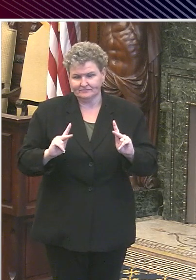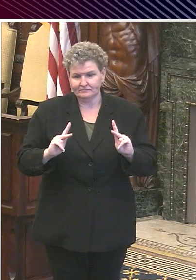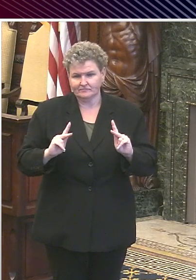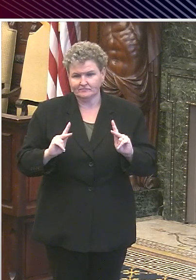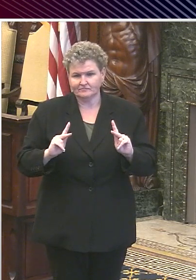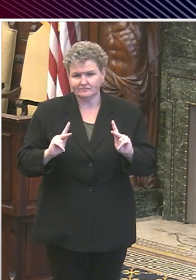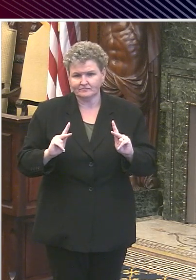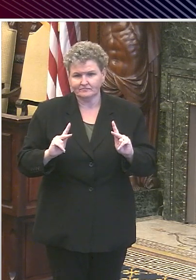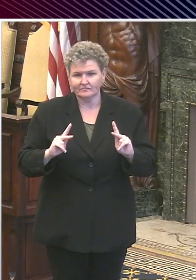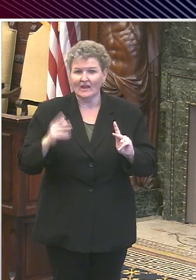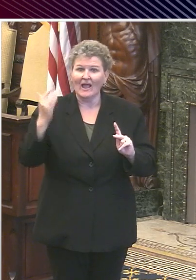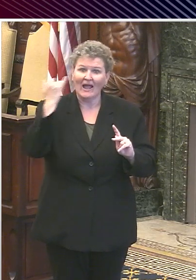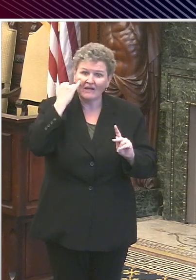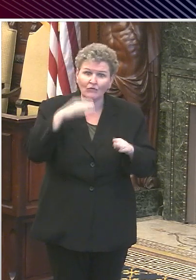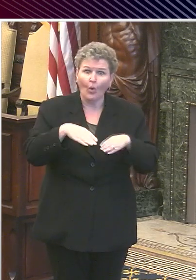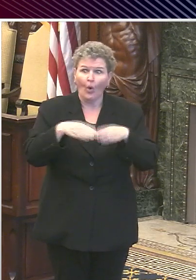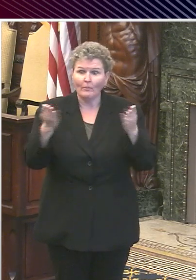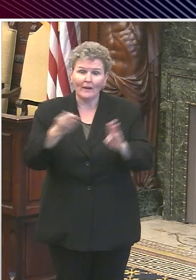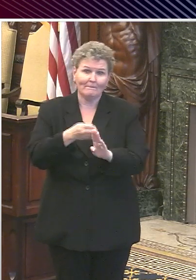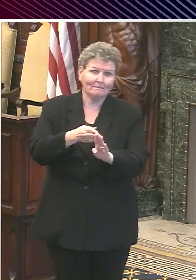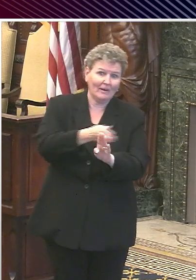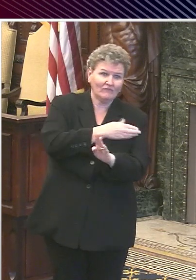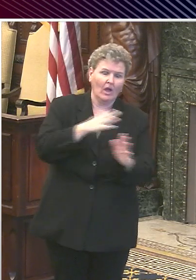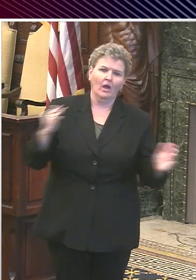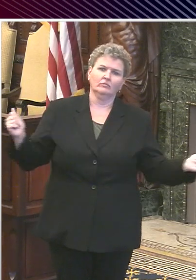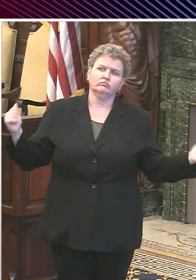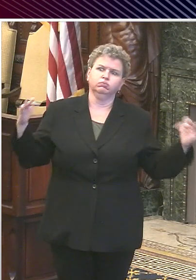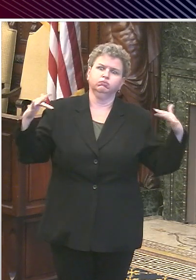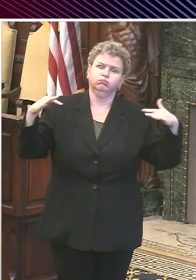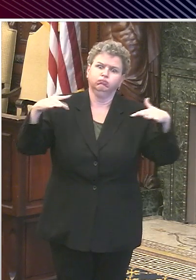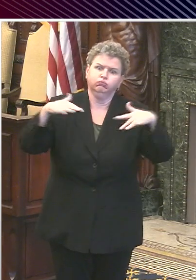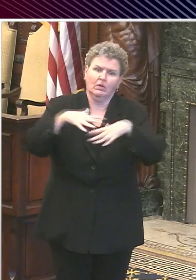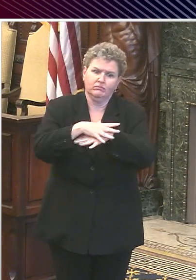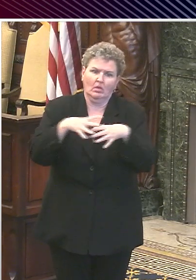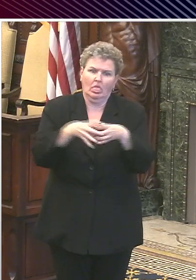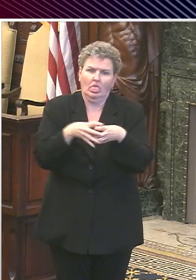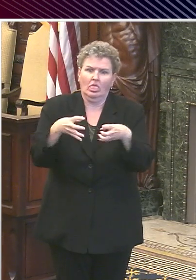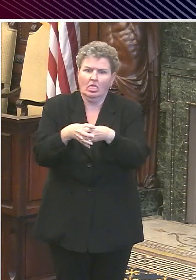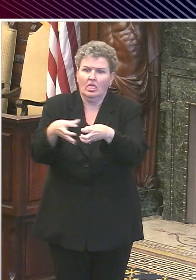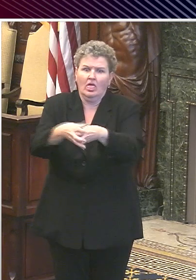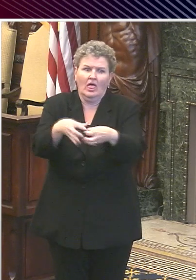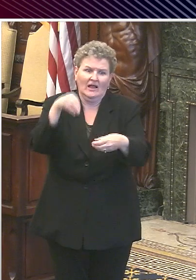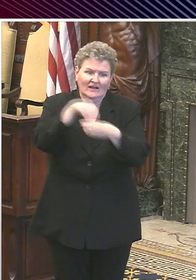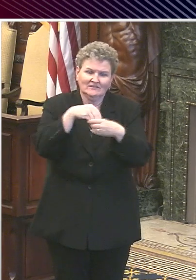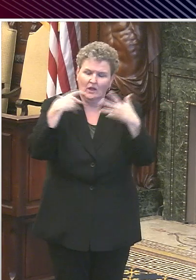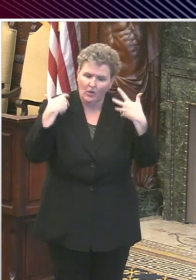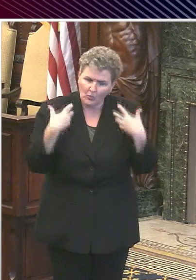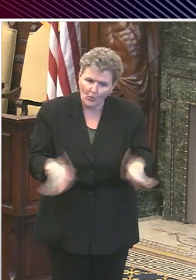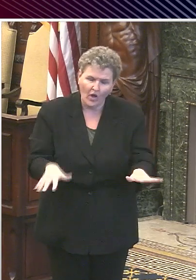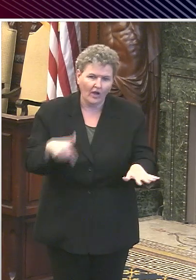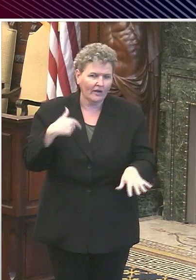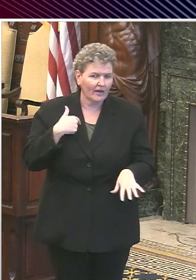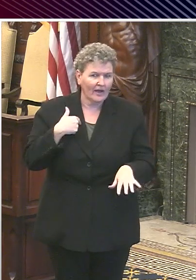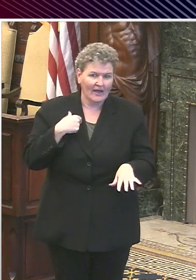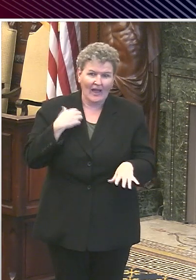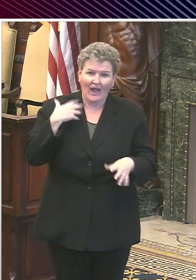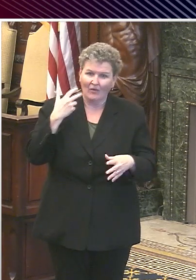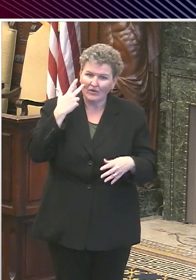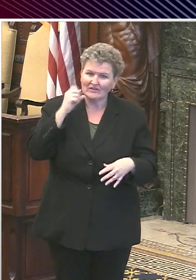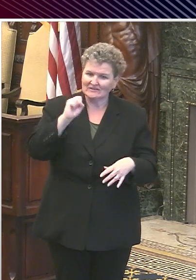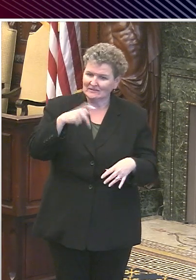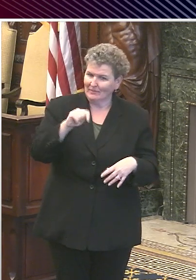potentially a situation where lots of people would have been congregating in lots of places indoors. So we thought that the 8th was more